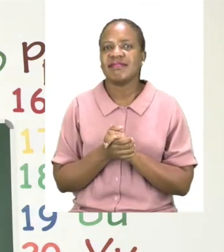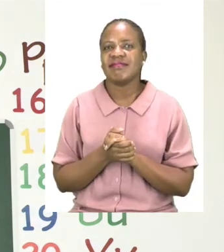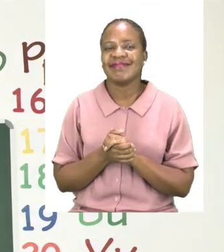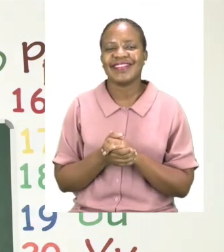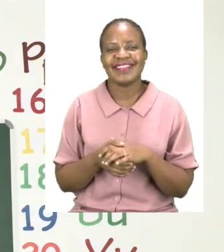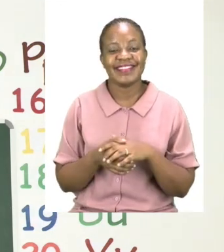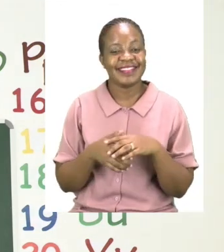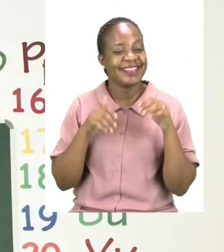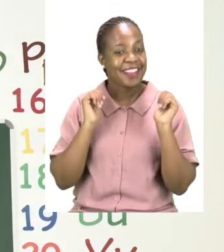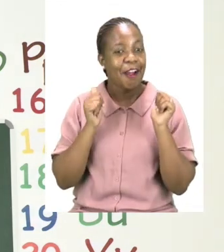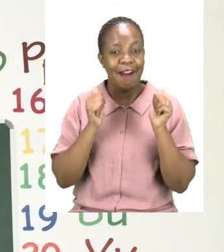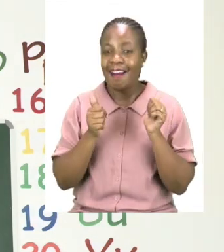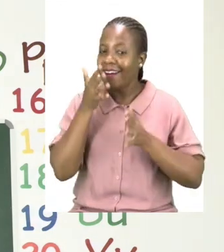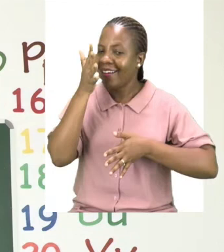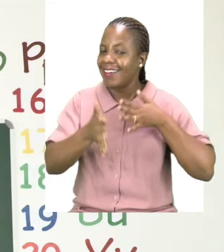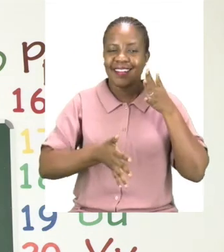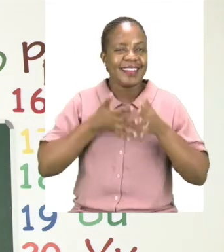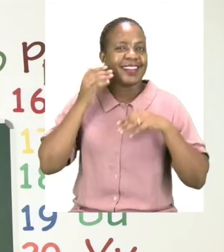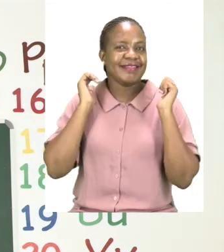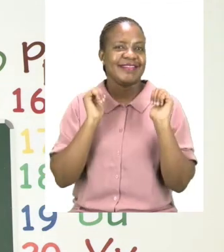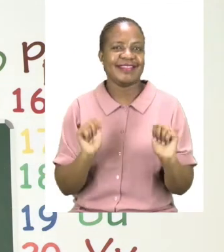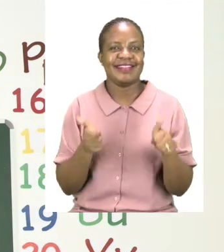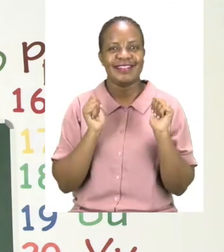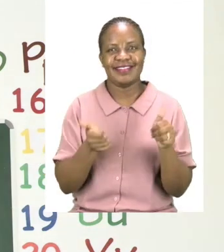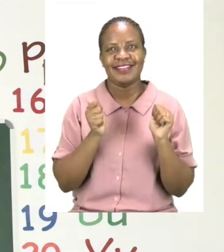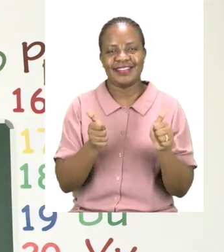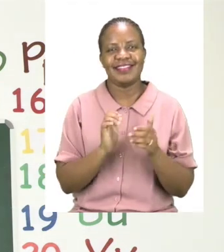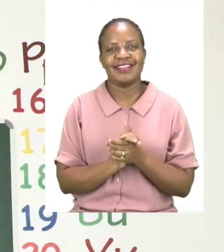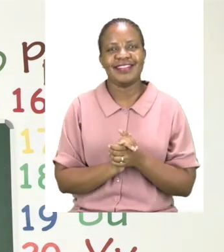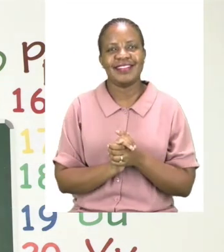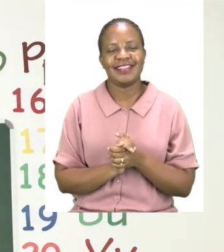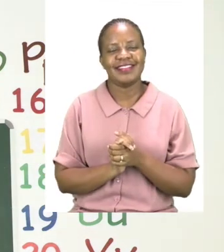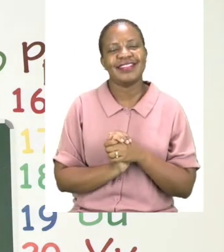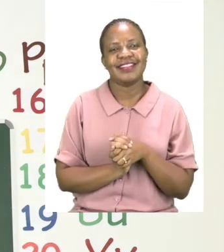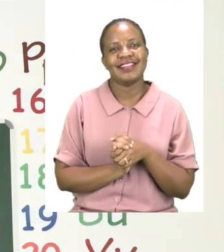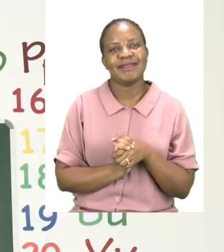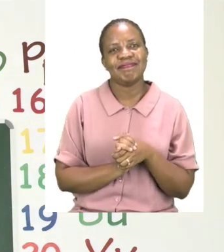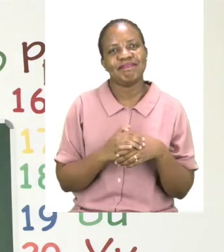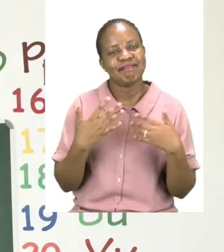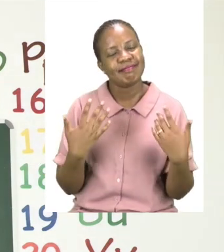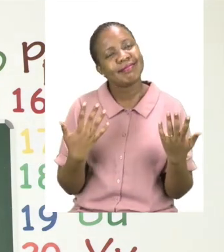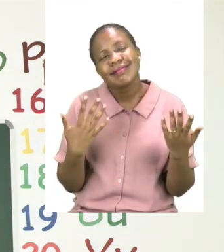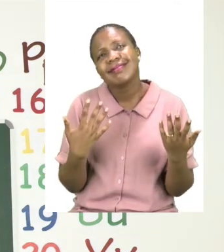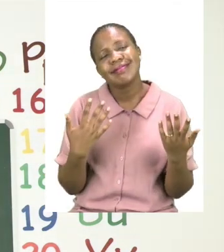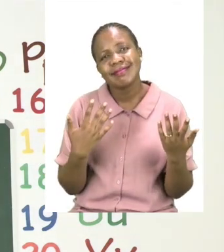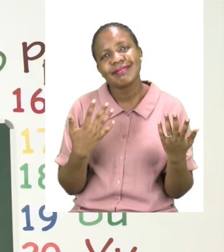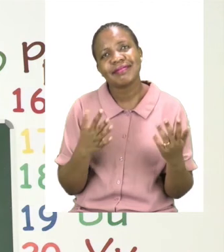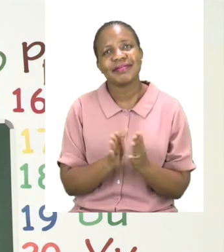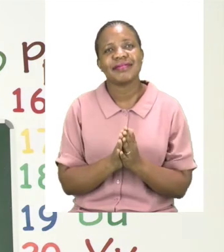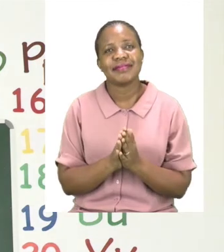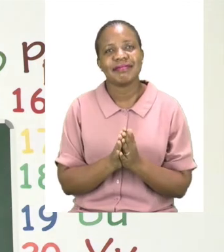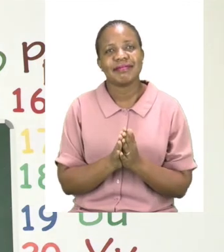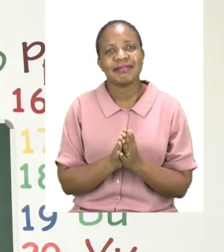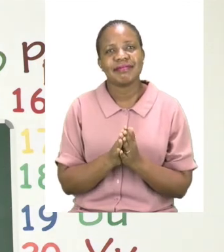Yay! Good job everyone! I wonder though, I thought I saw